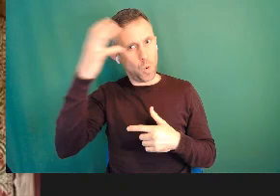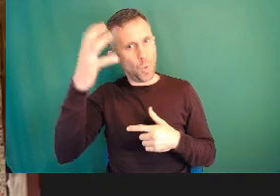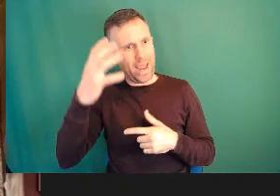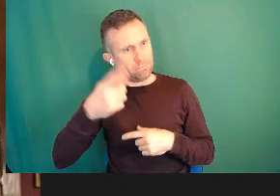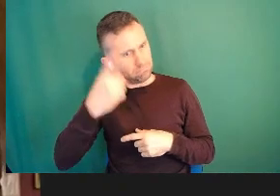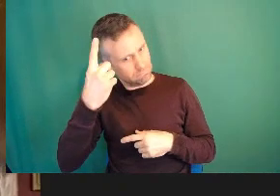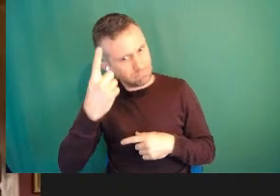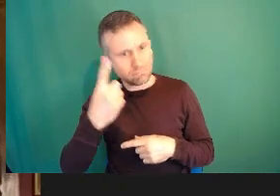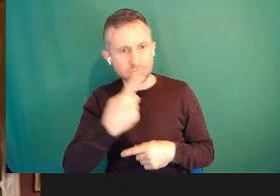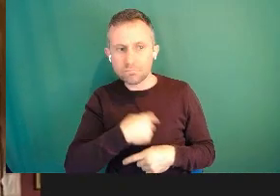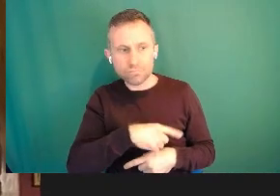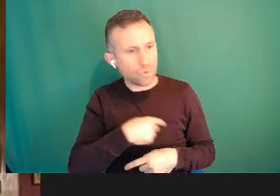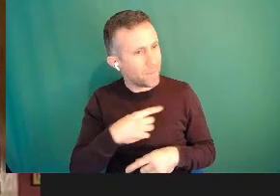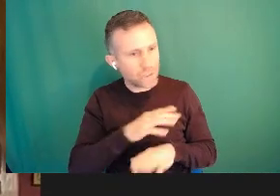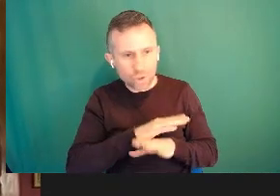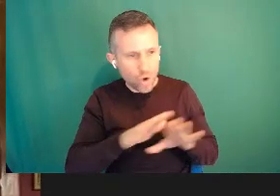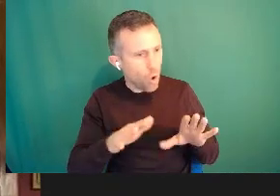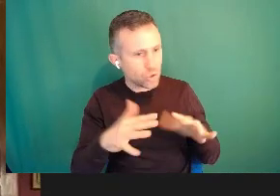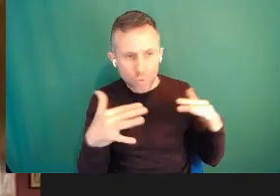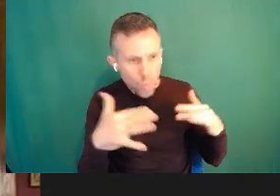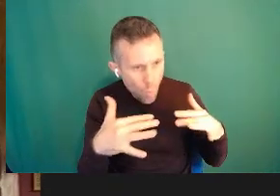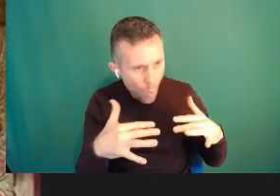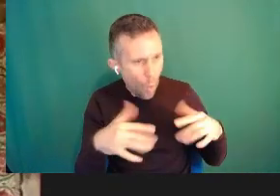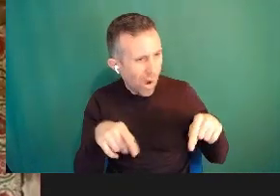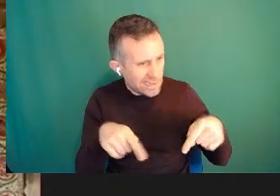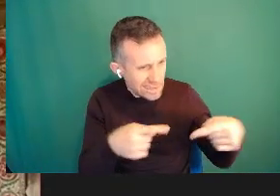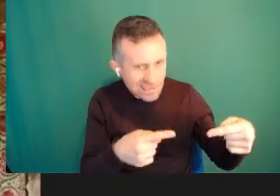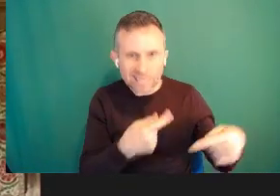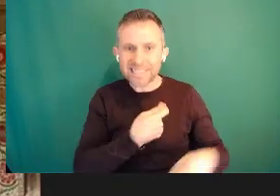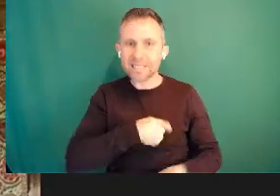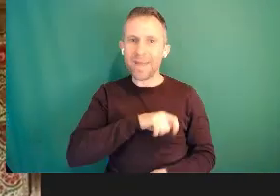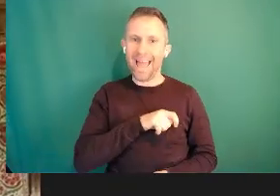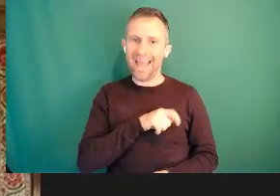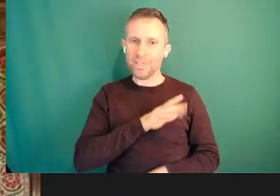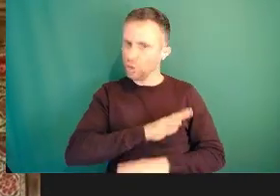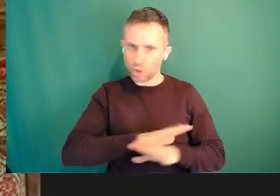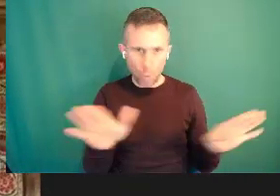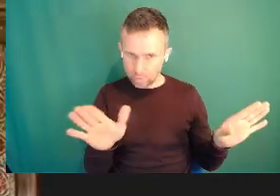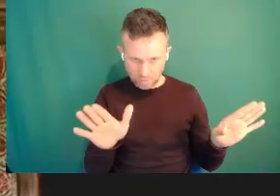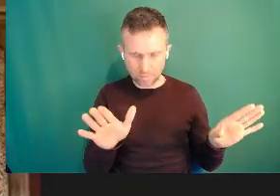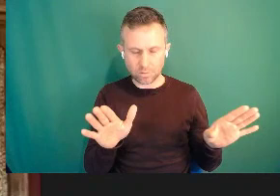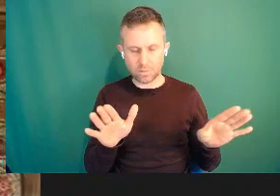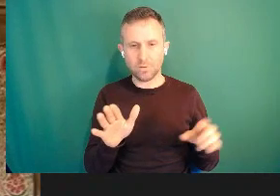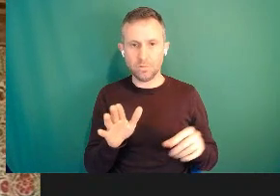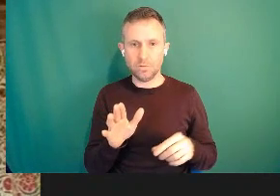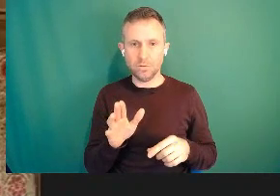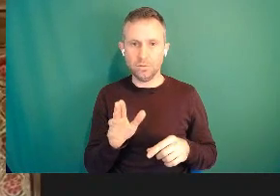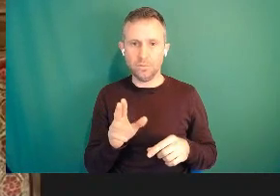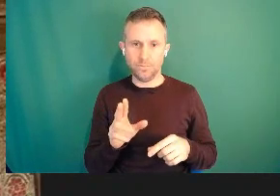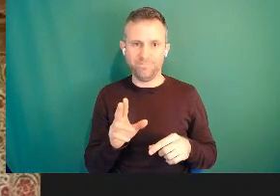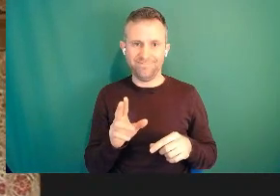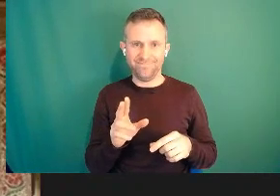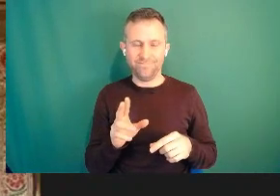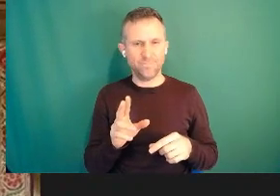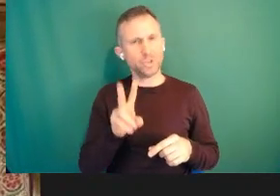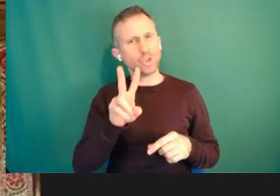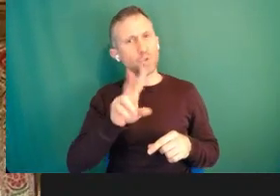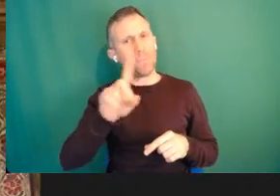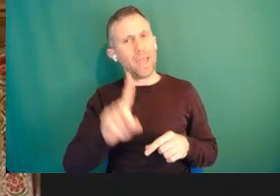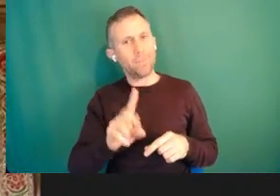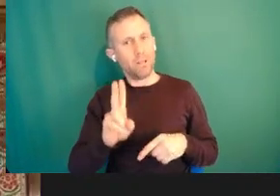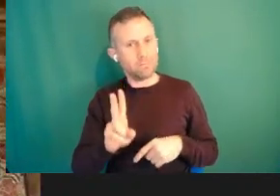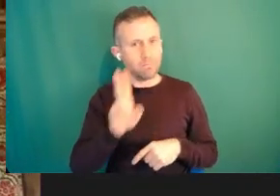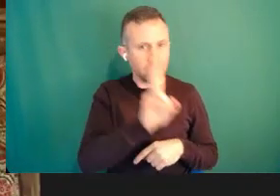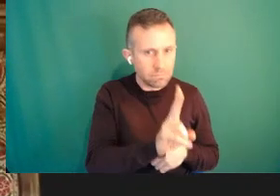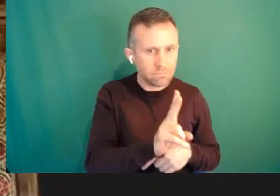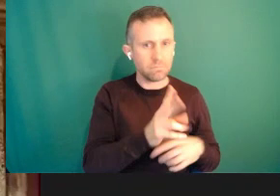So he went over to America, and actually the person that he was exploring with did actually pick a fight with the